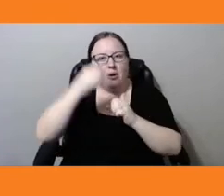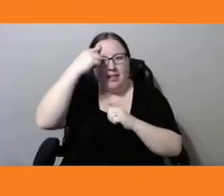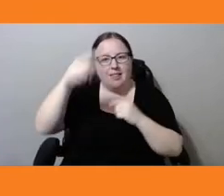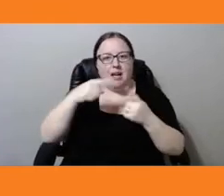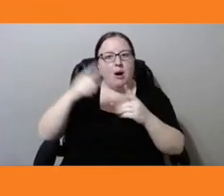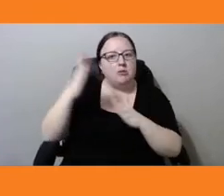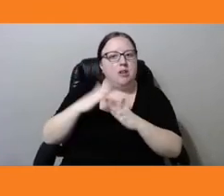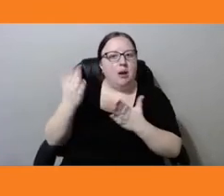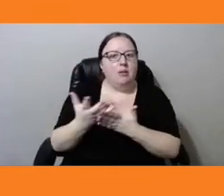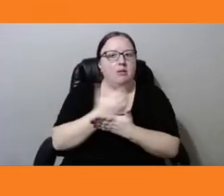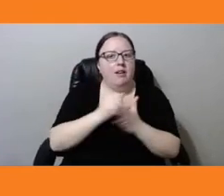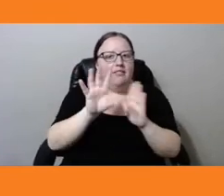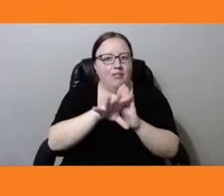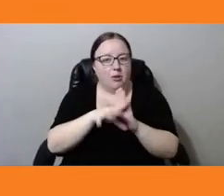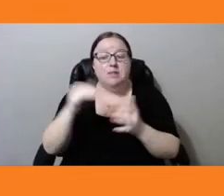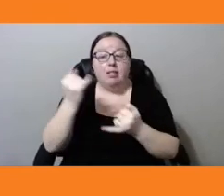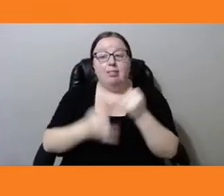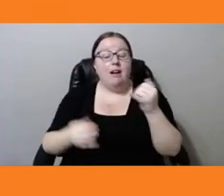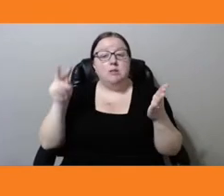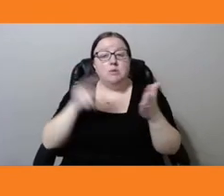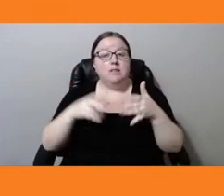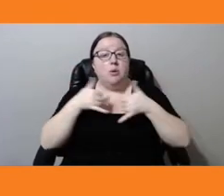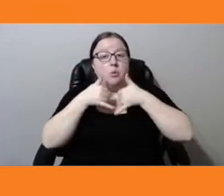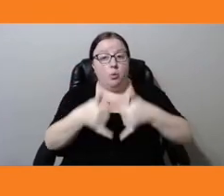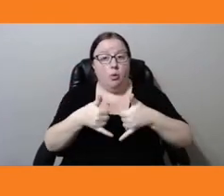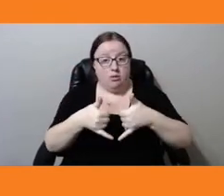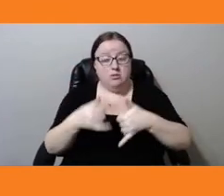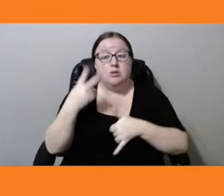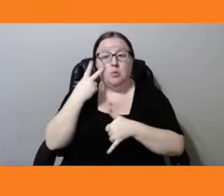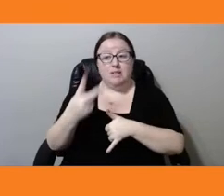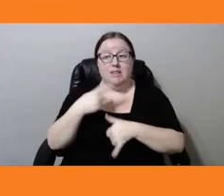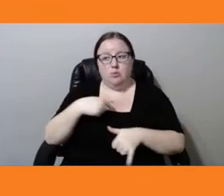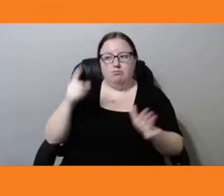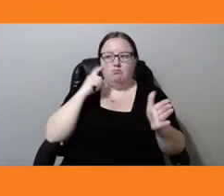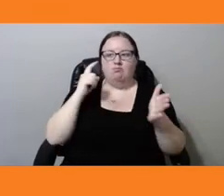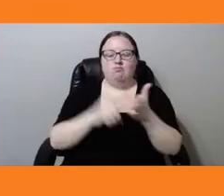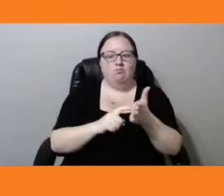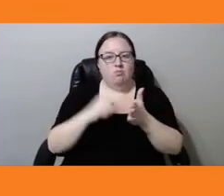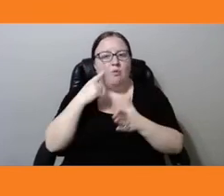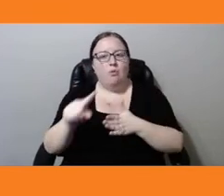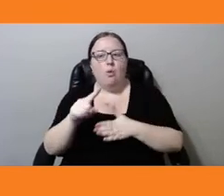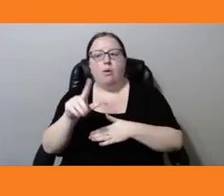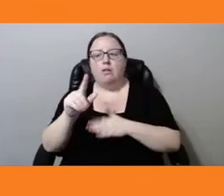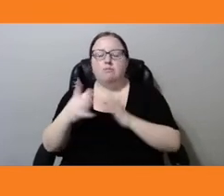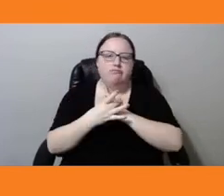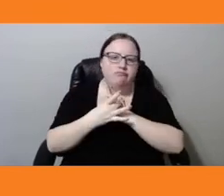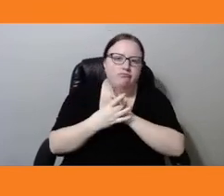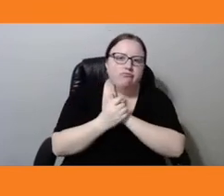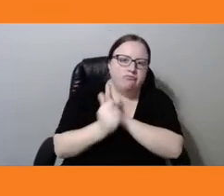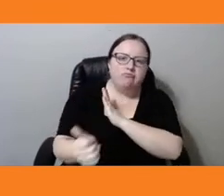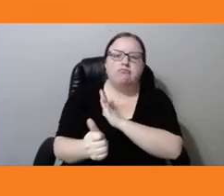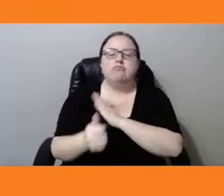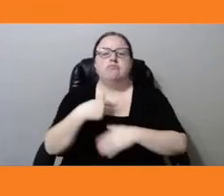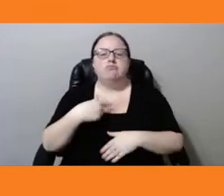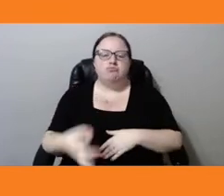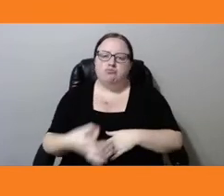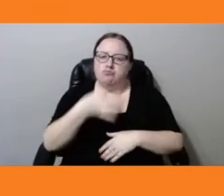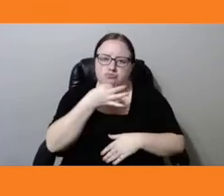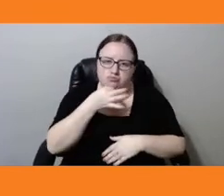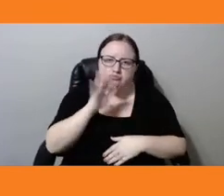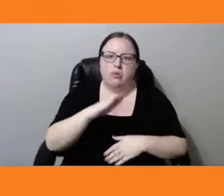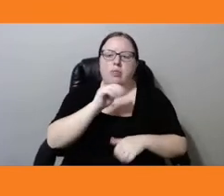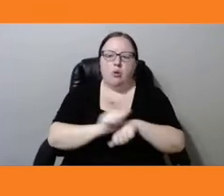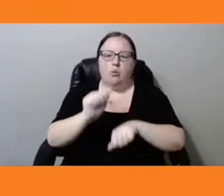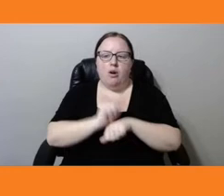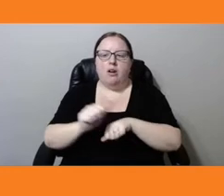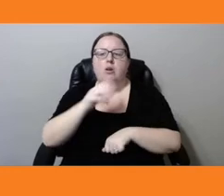grossing films. Lastly, when we look to awards, we see that industry recognition for the talent, expertise, and exquisite work of women and